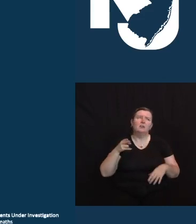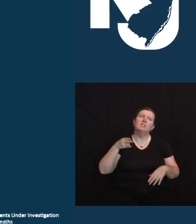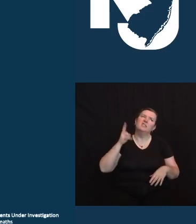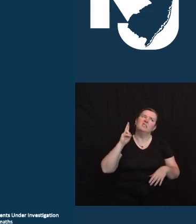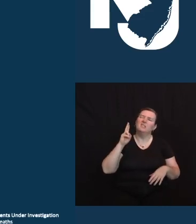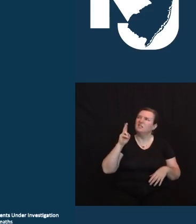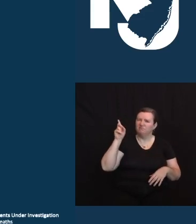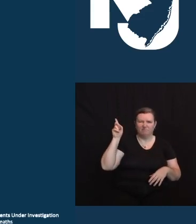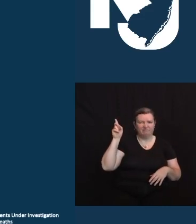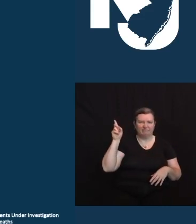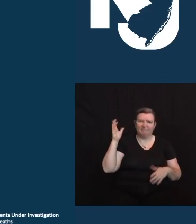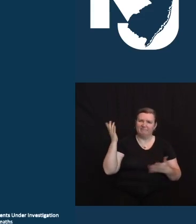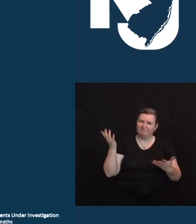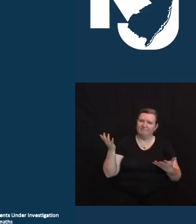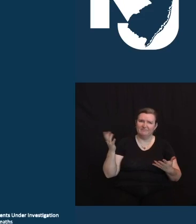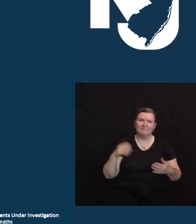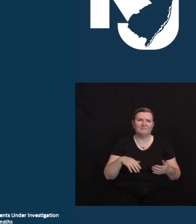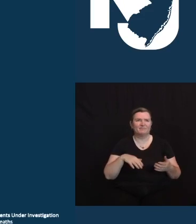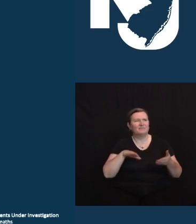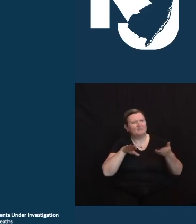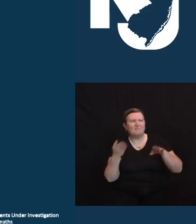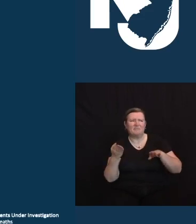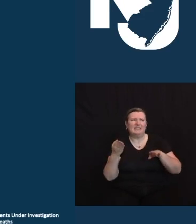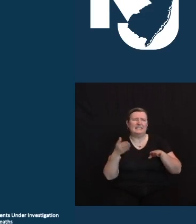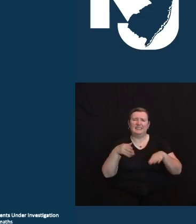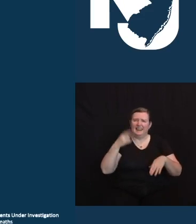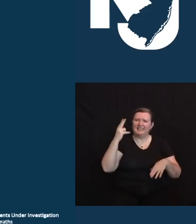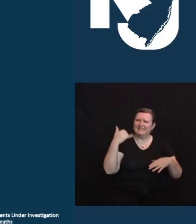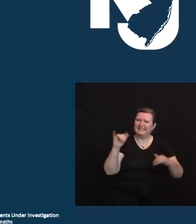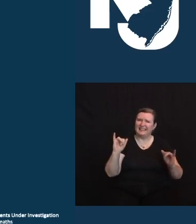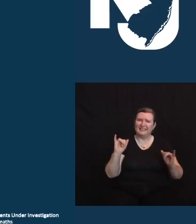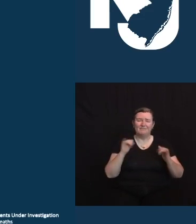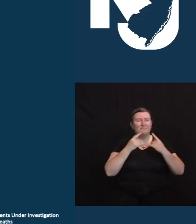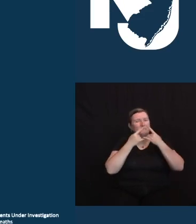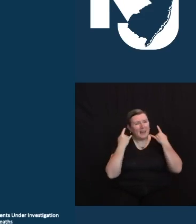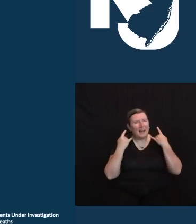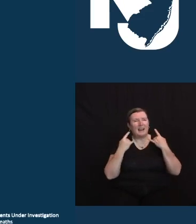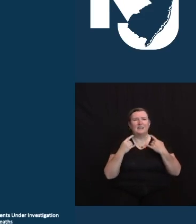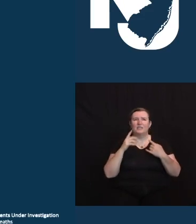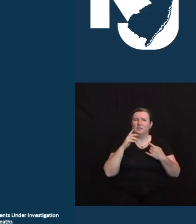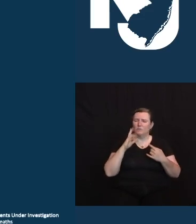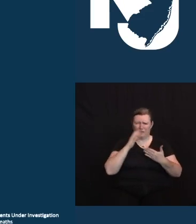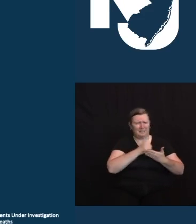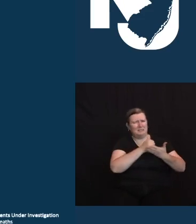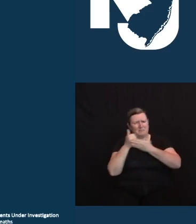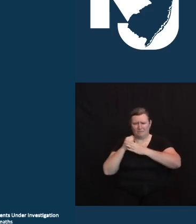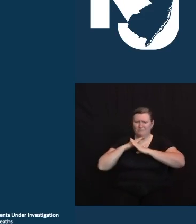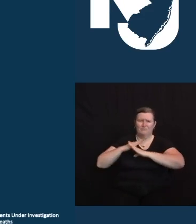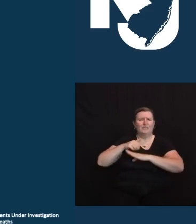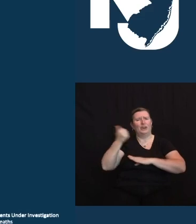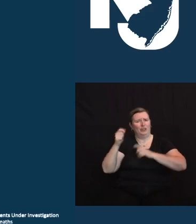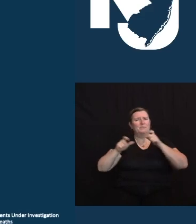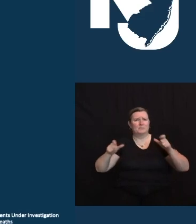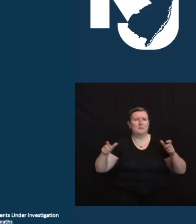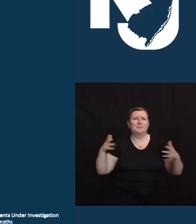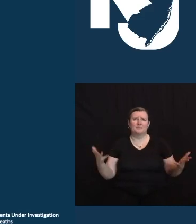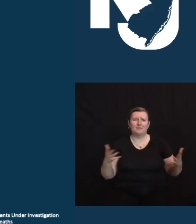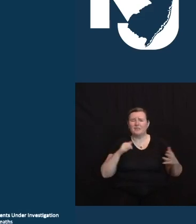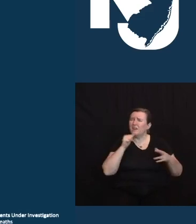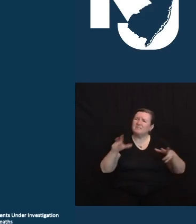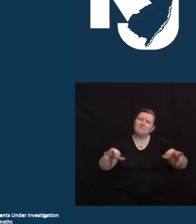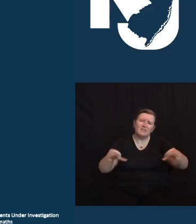from this virus. When you wear a mask, you help protect those who are vulnerable from you. Be selfless. Help us